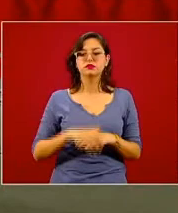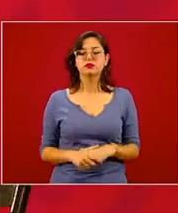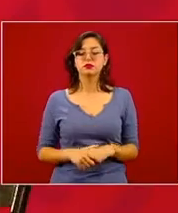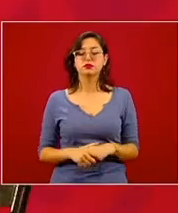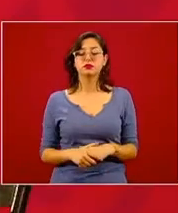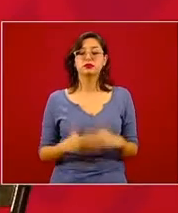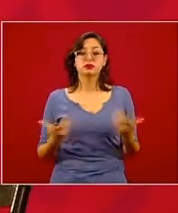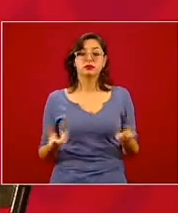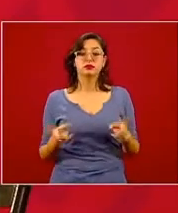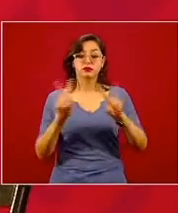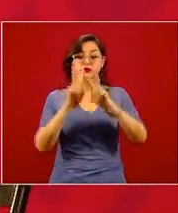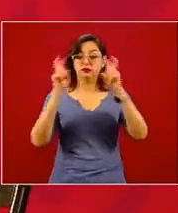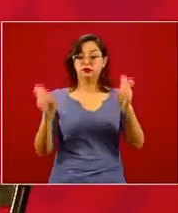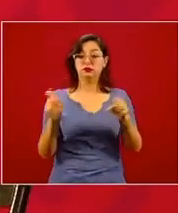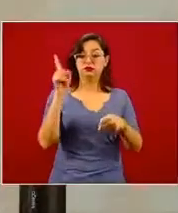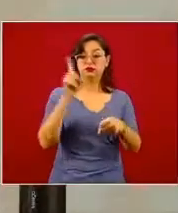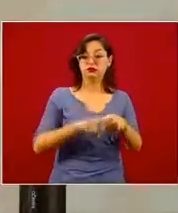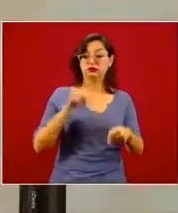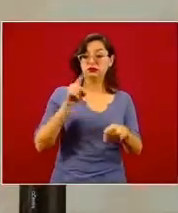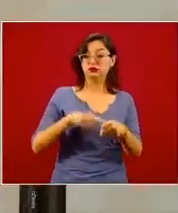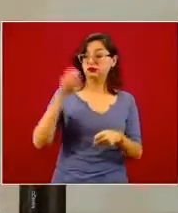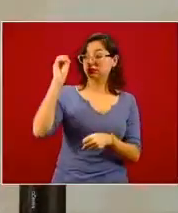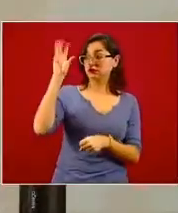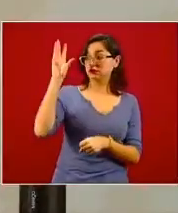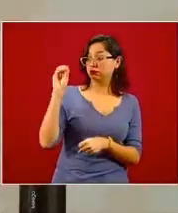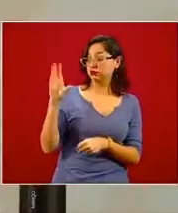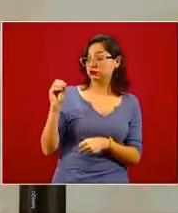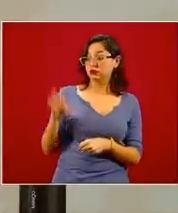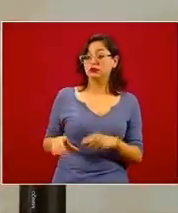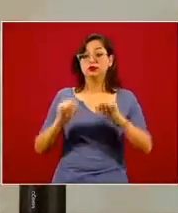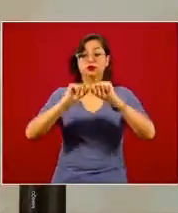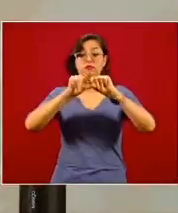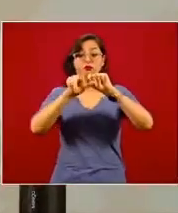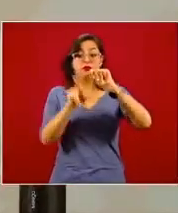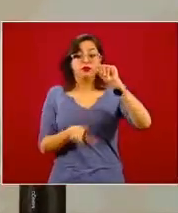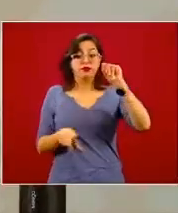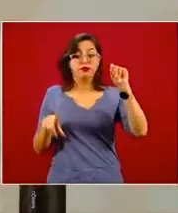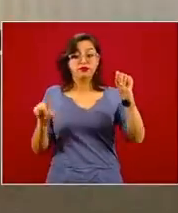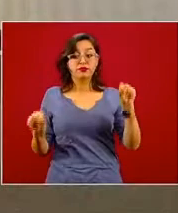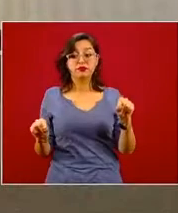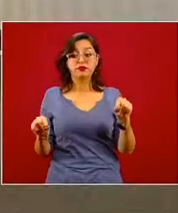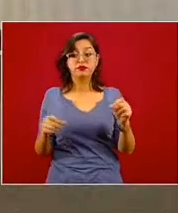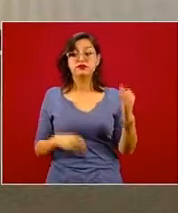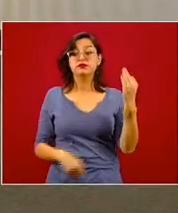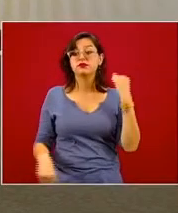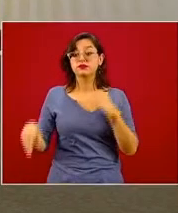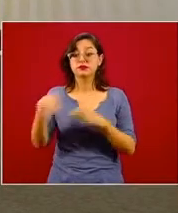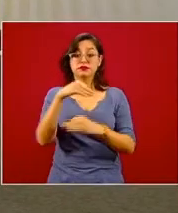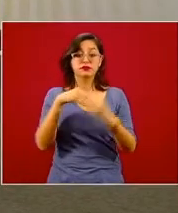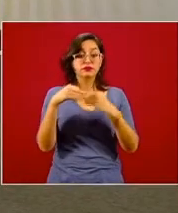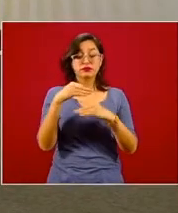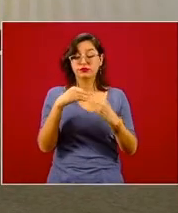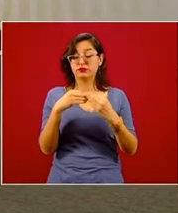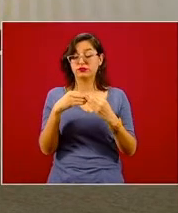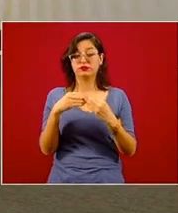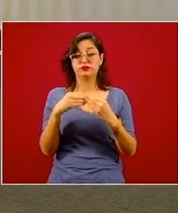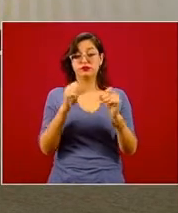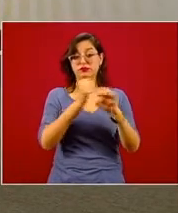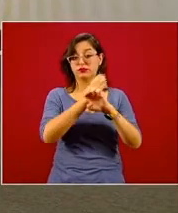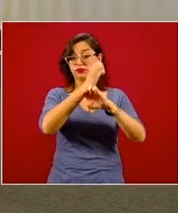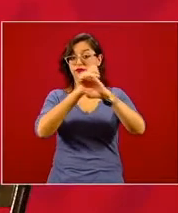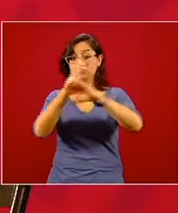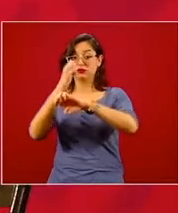place anything that would diminish the regulations from the federal institutions. And there is just